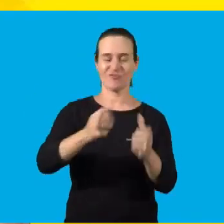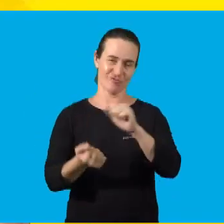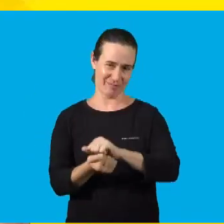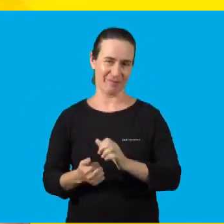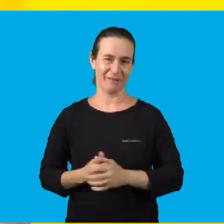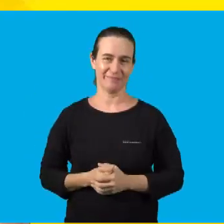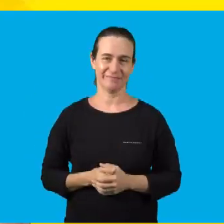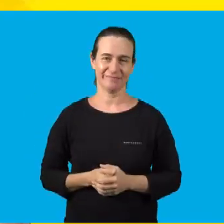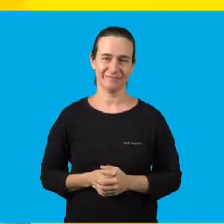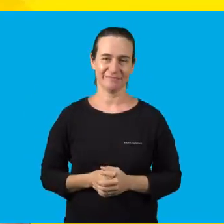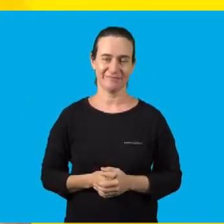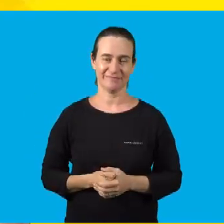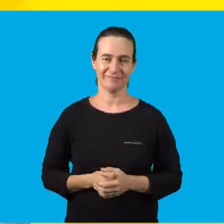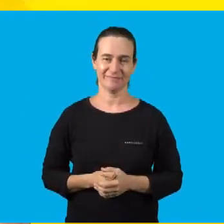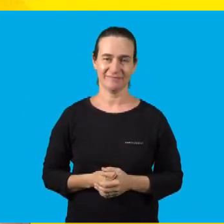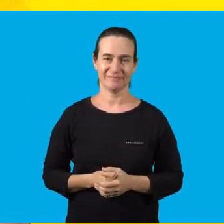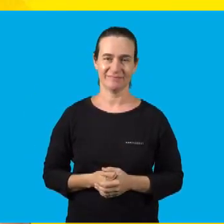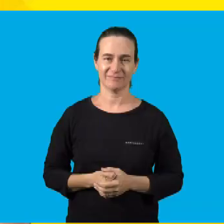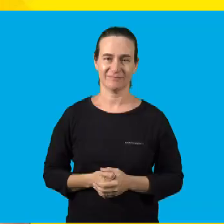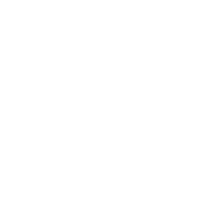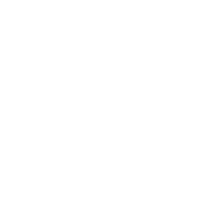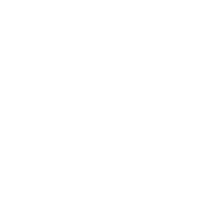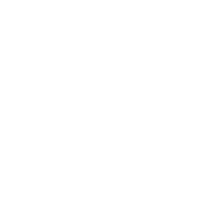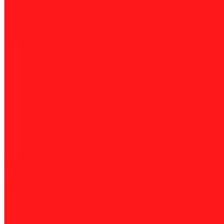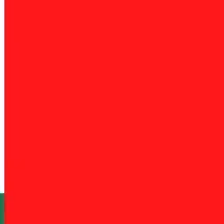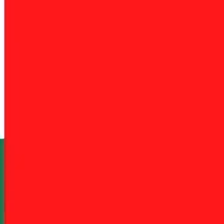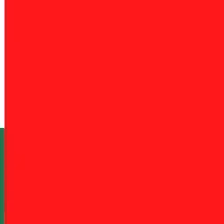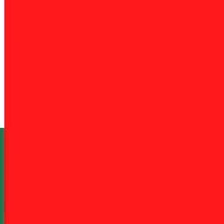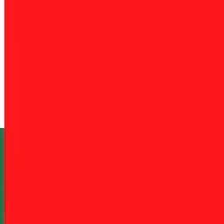let's wrap things up when we come back.